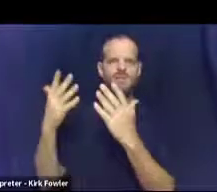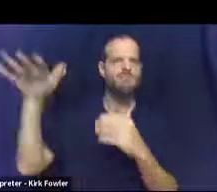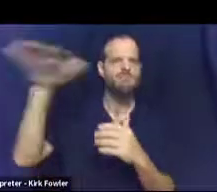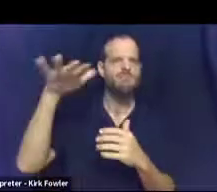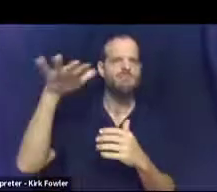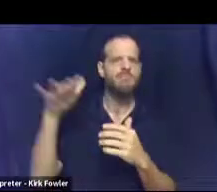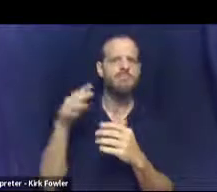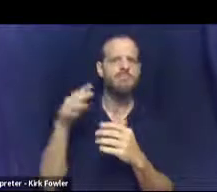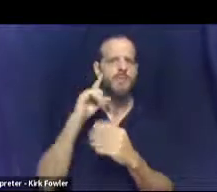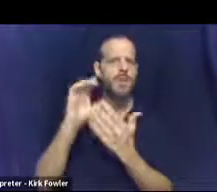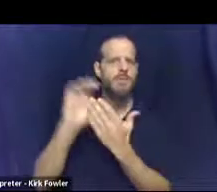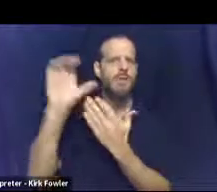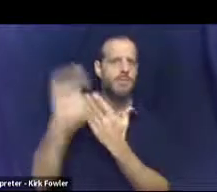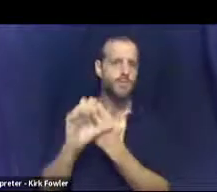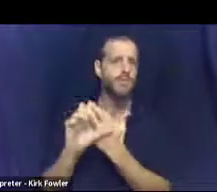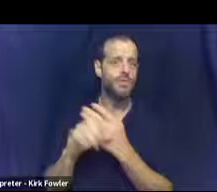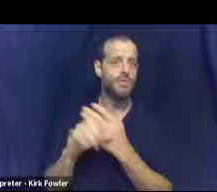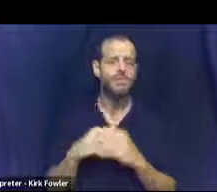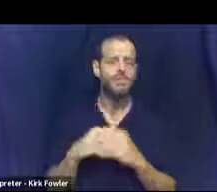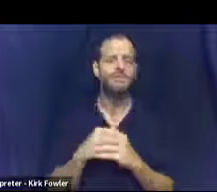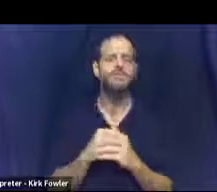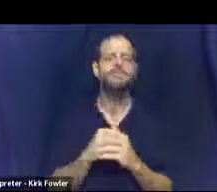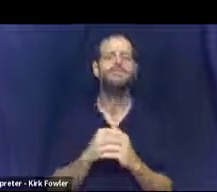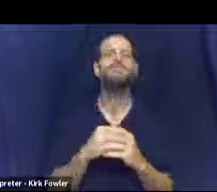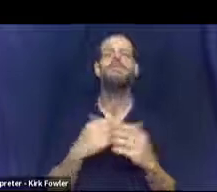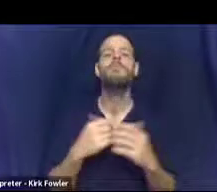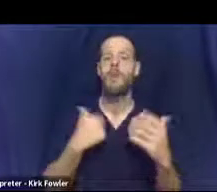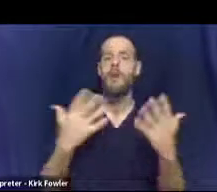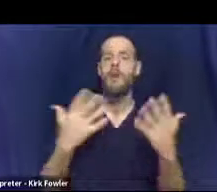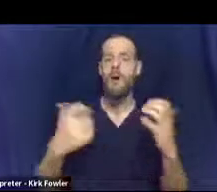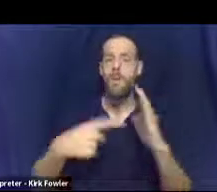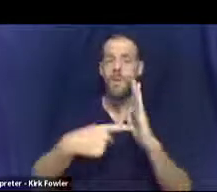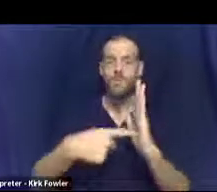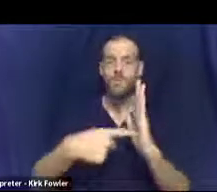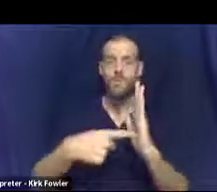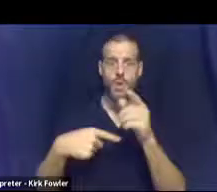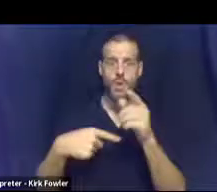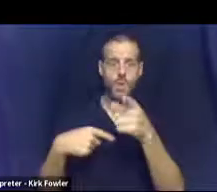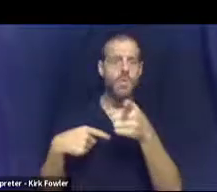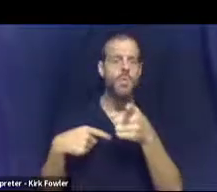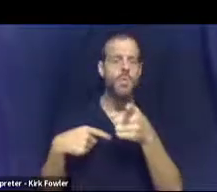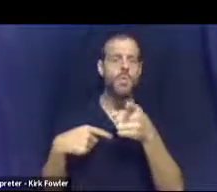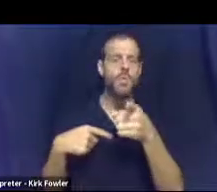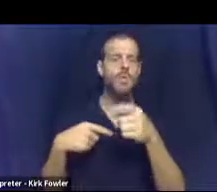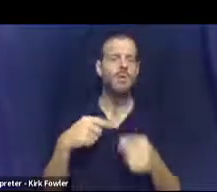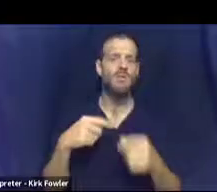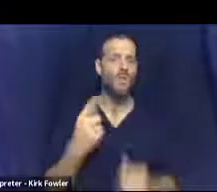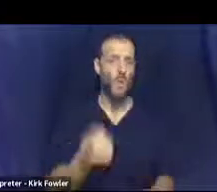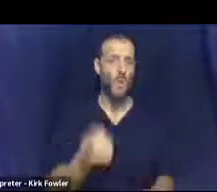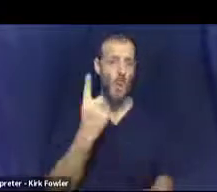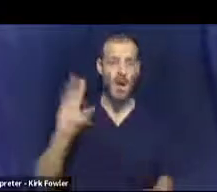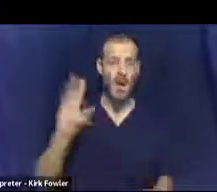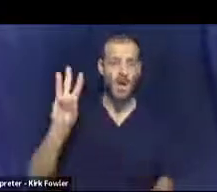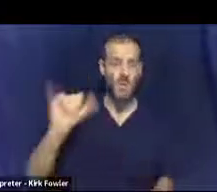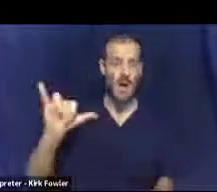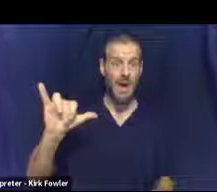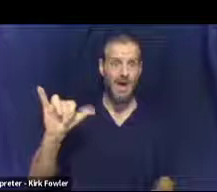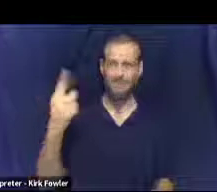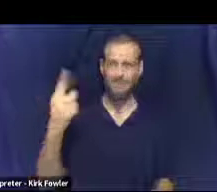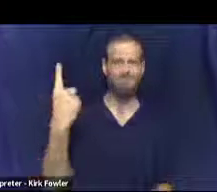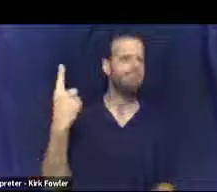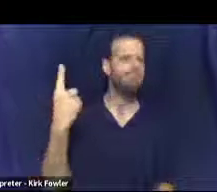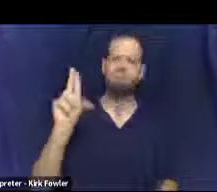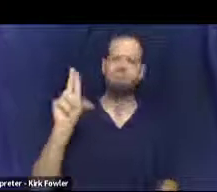system. So what I kind of want to demonstrate here is that there is no one set in stone way to implement a calendar system.